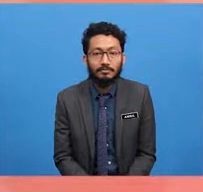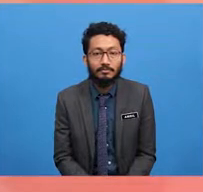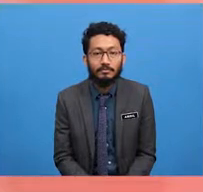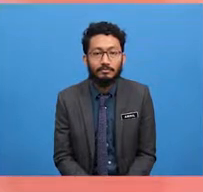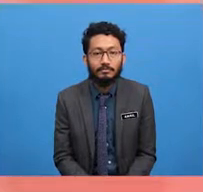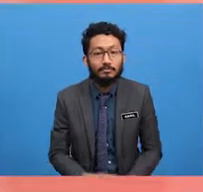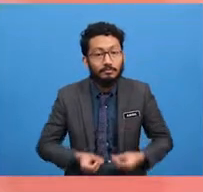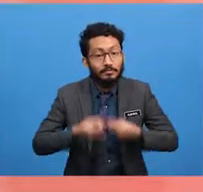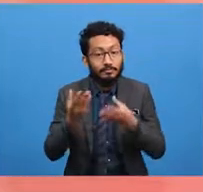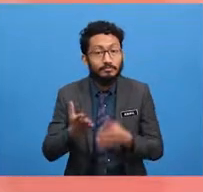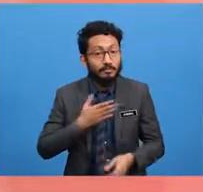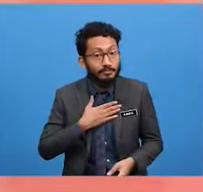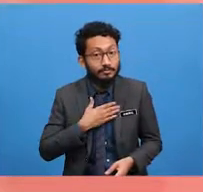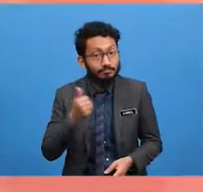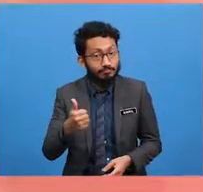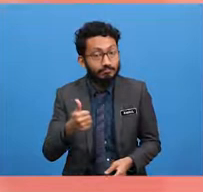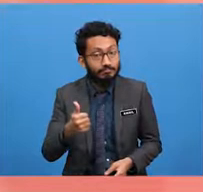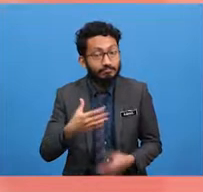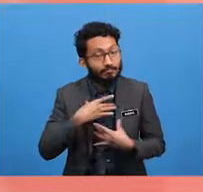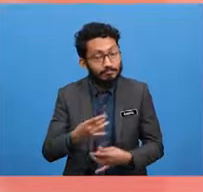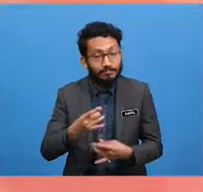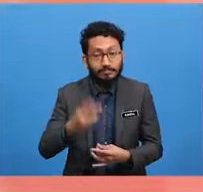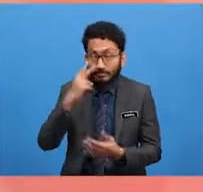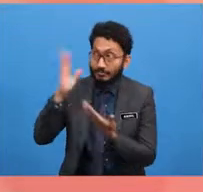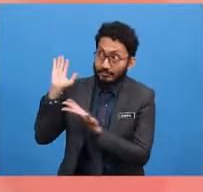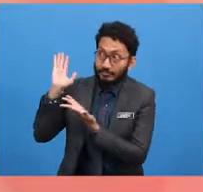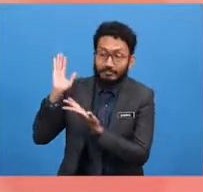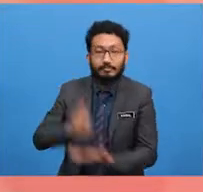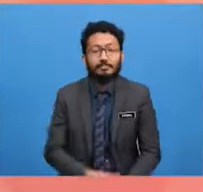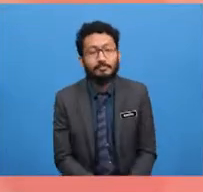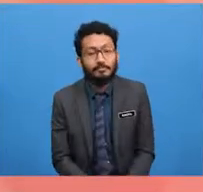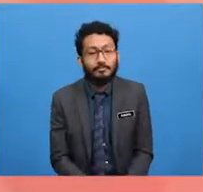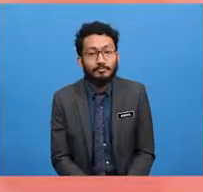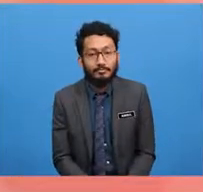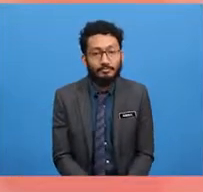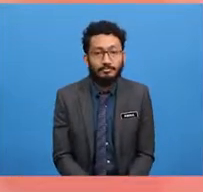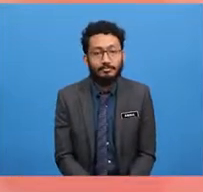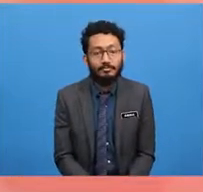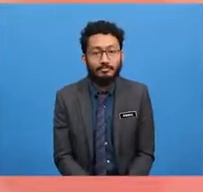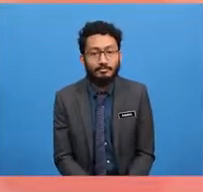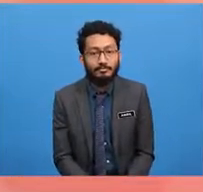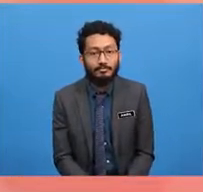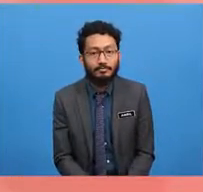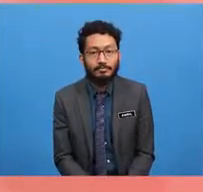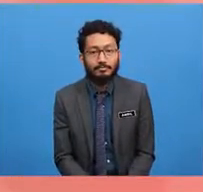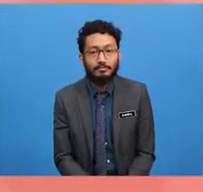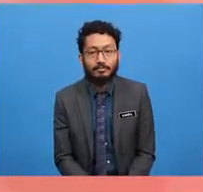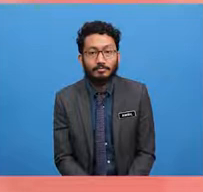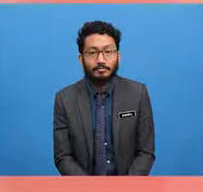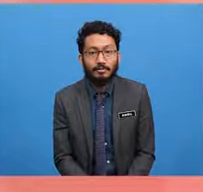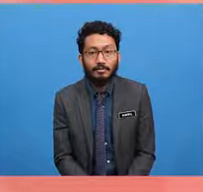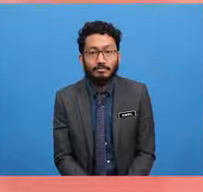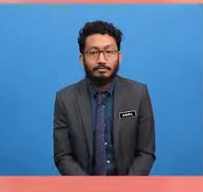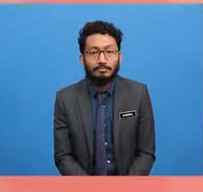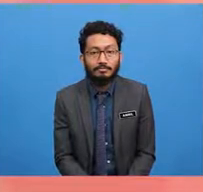Express preference. I'd rather, I would prefer, I think would be